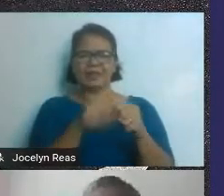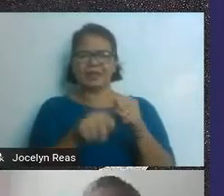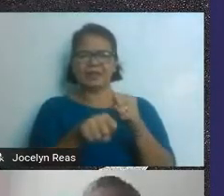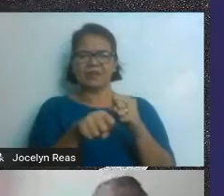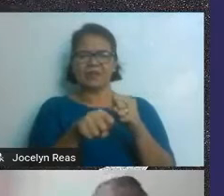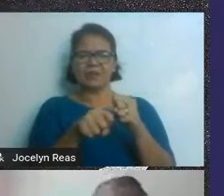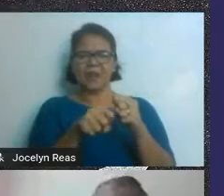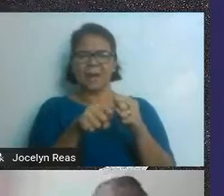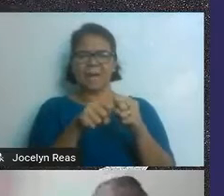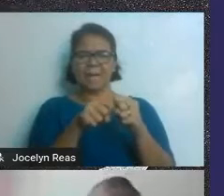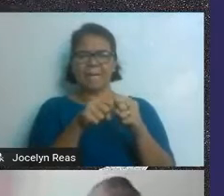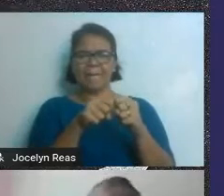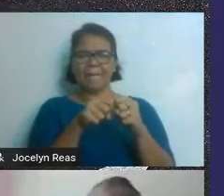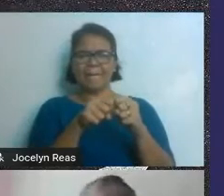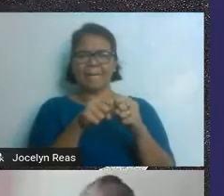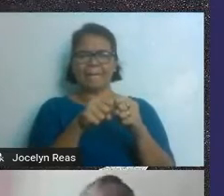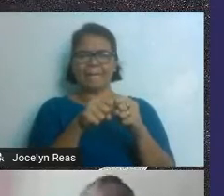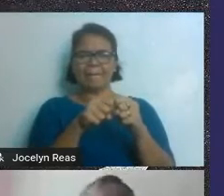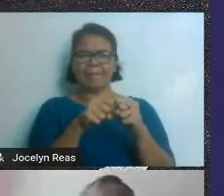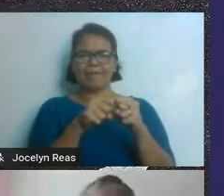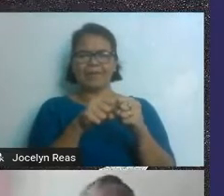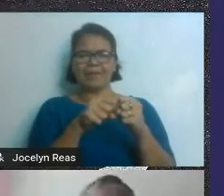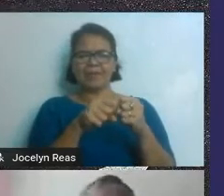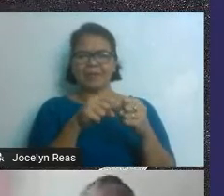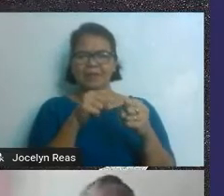living in this world. And the final